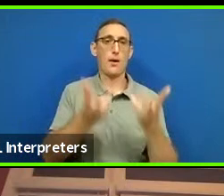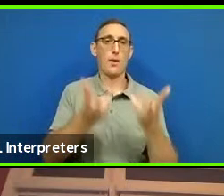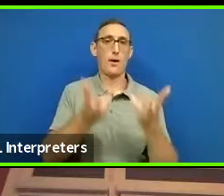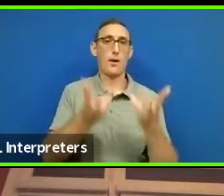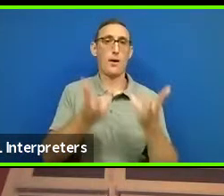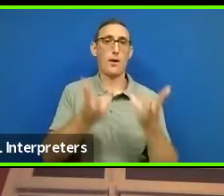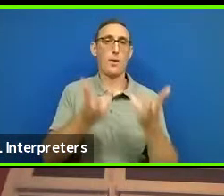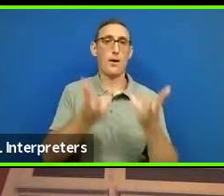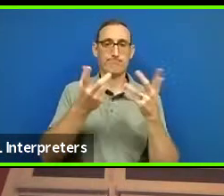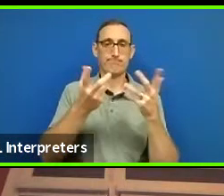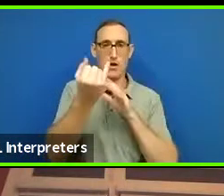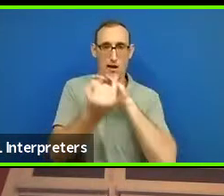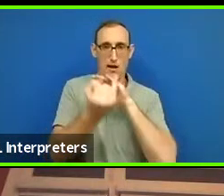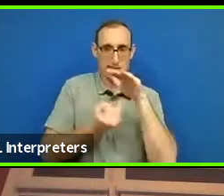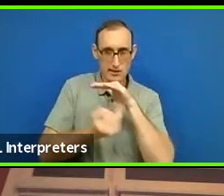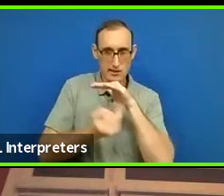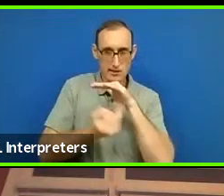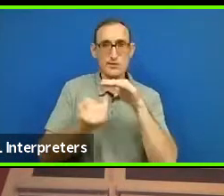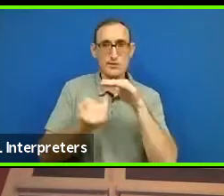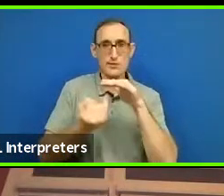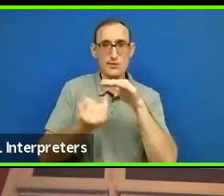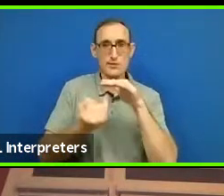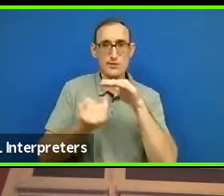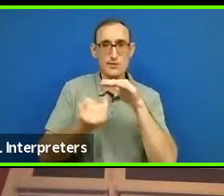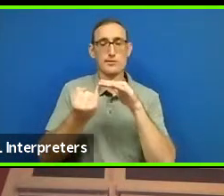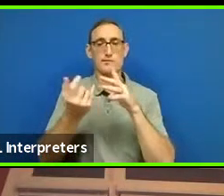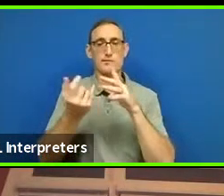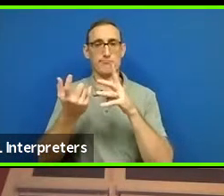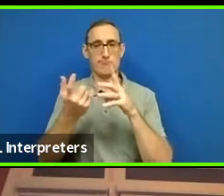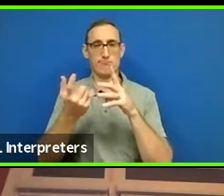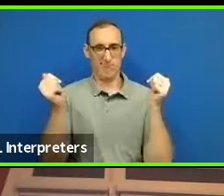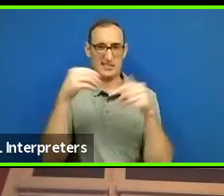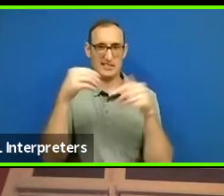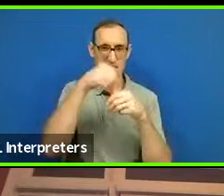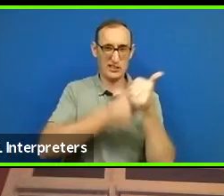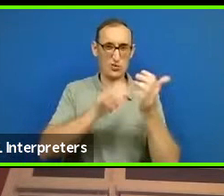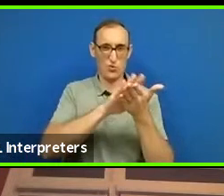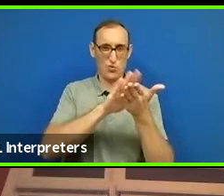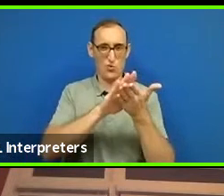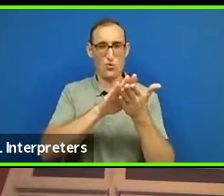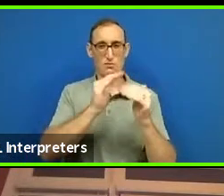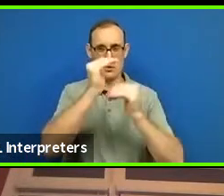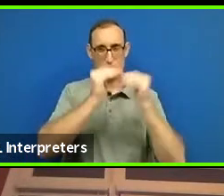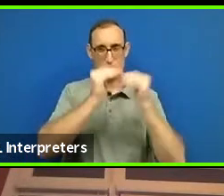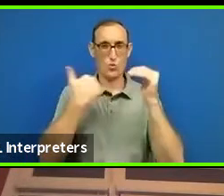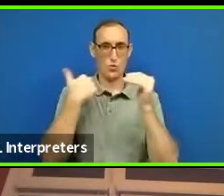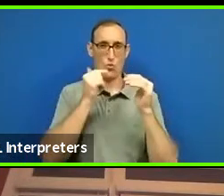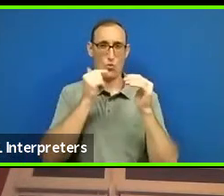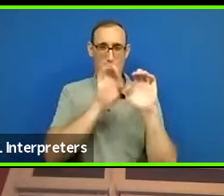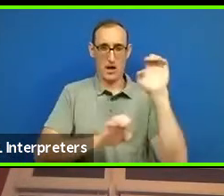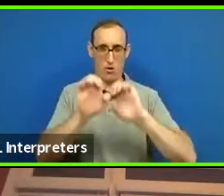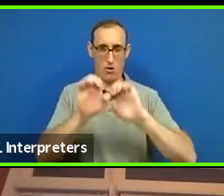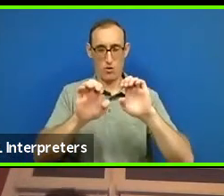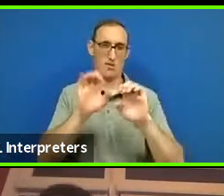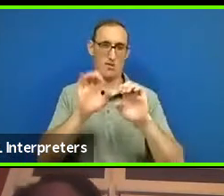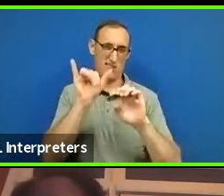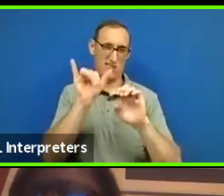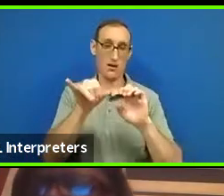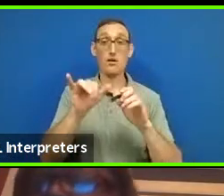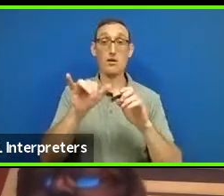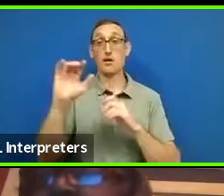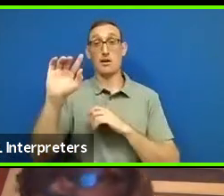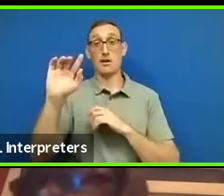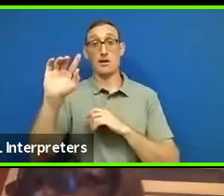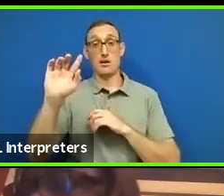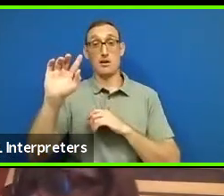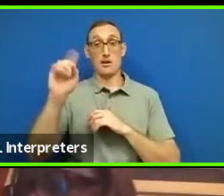school building, and we'll be able to evaluate that compared to the community transmission levels. I believe what Dr. Thomas wanted me to speak to was the fact